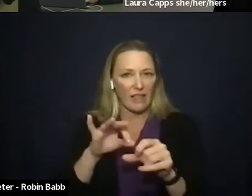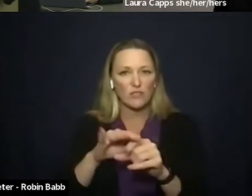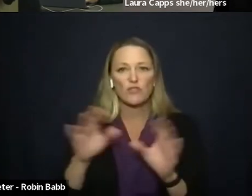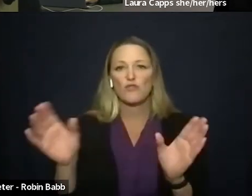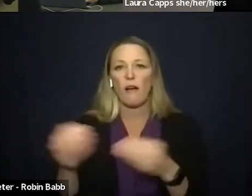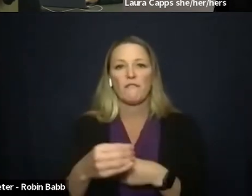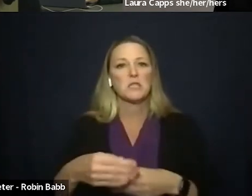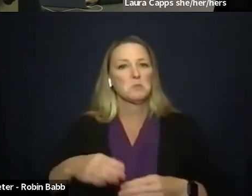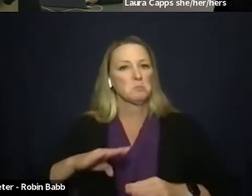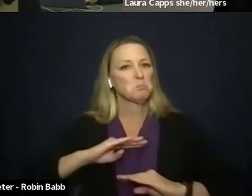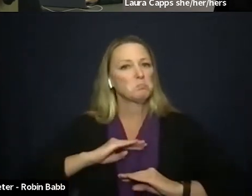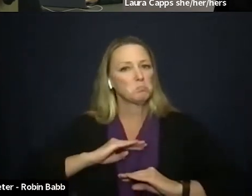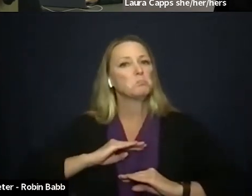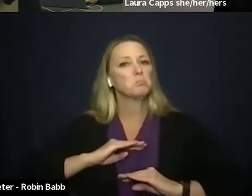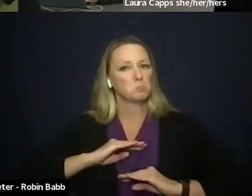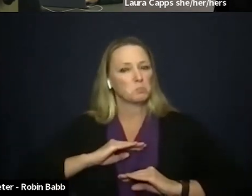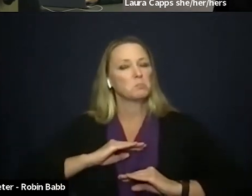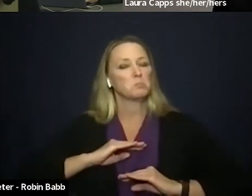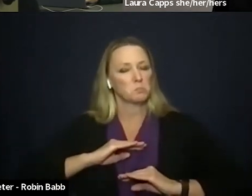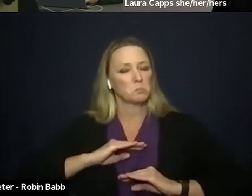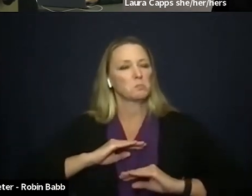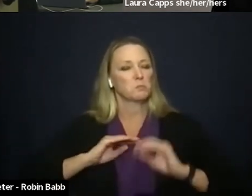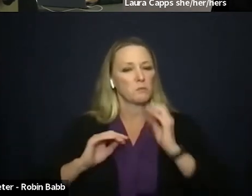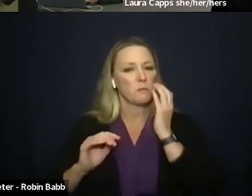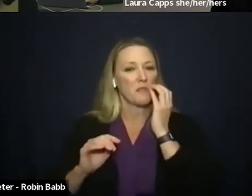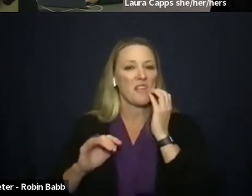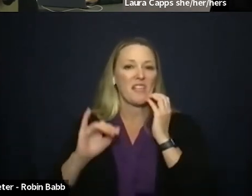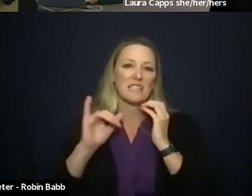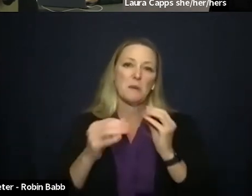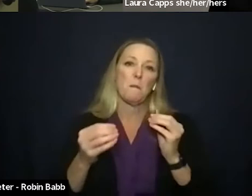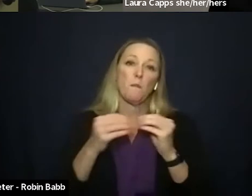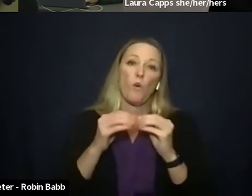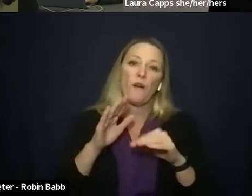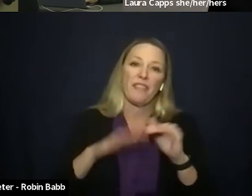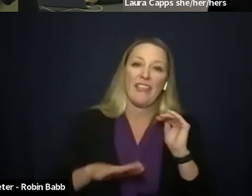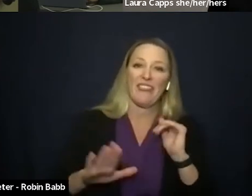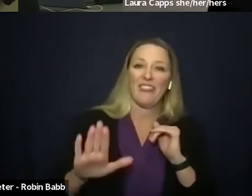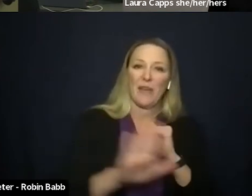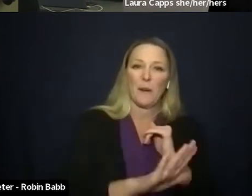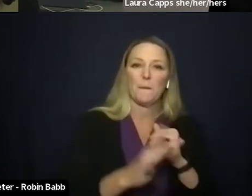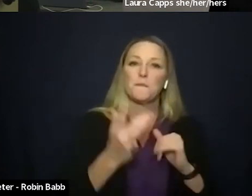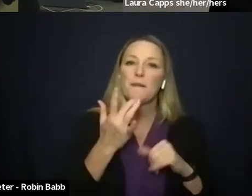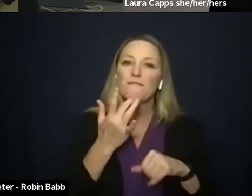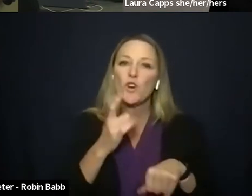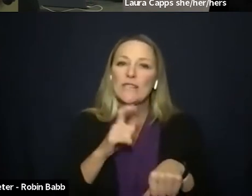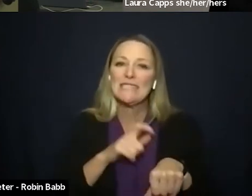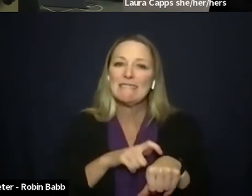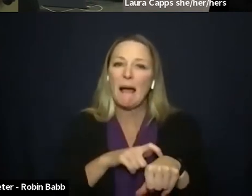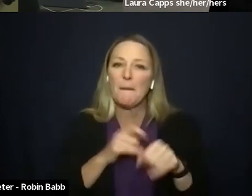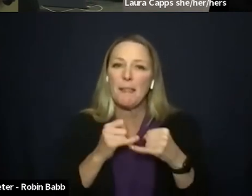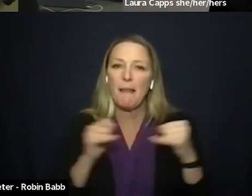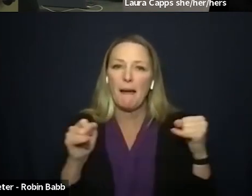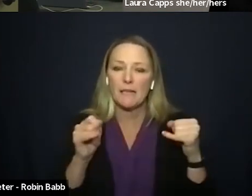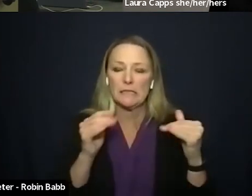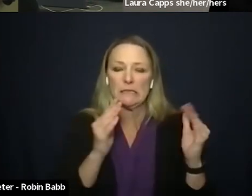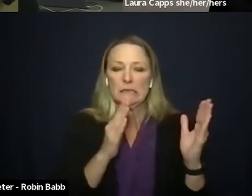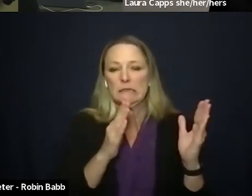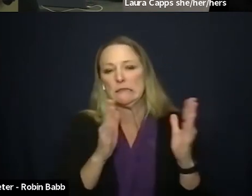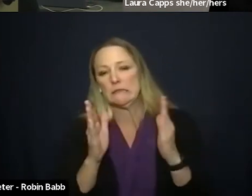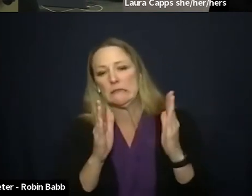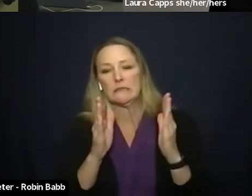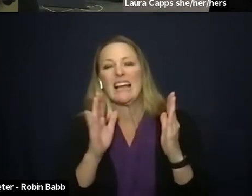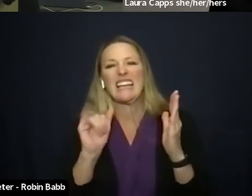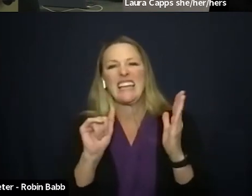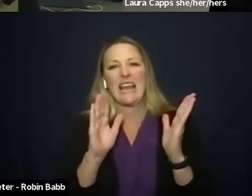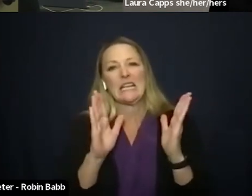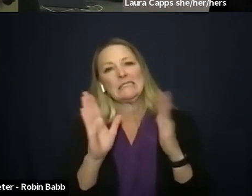satisfied that although it goes beyond their preferred timeline that it's allowable and everything could be